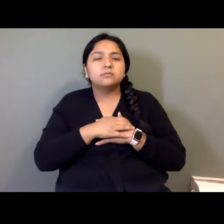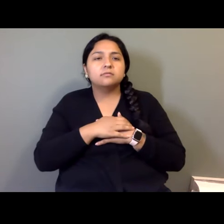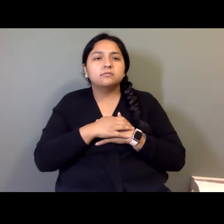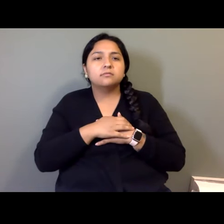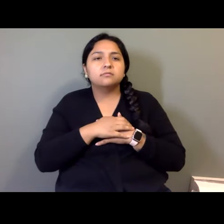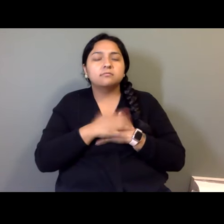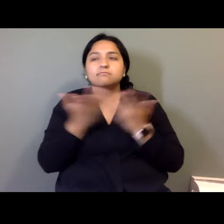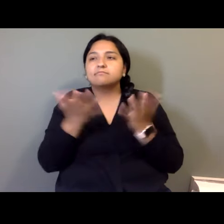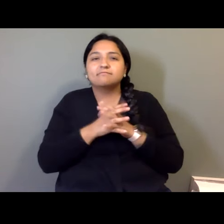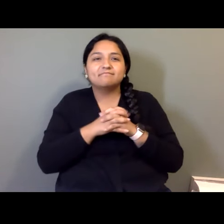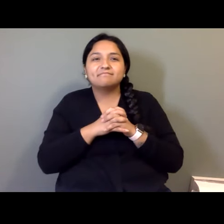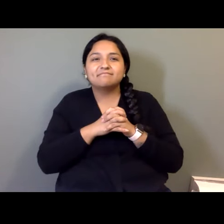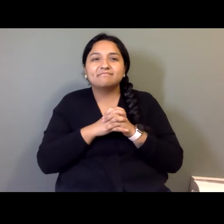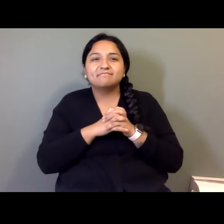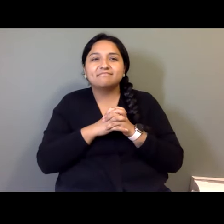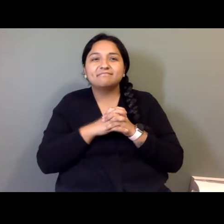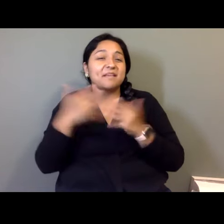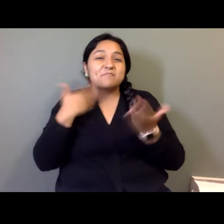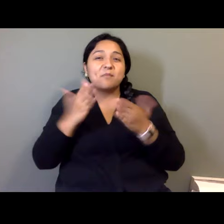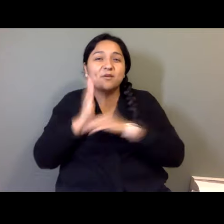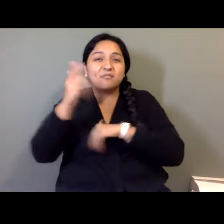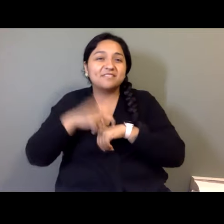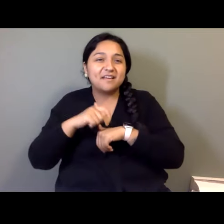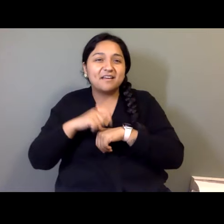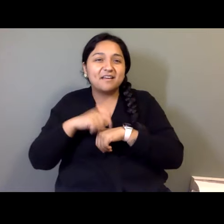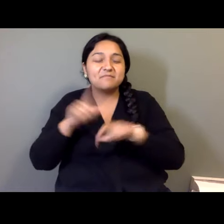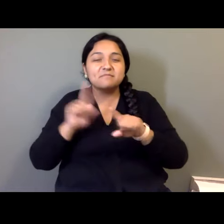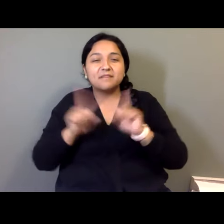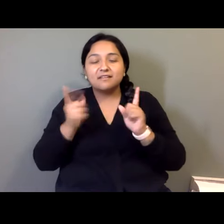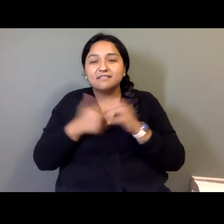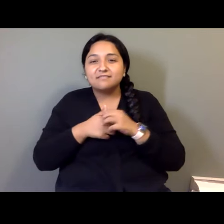yeah, I mean, like, I feel like I'm going over time, but